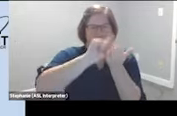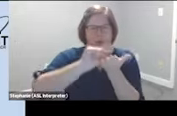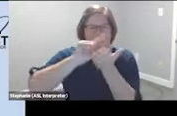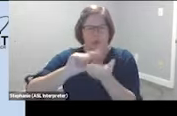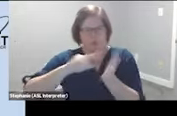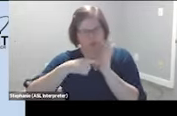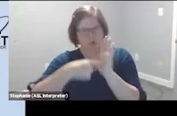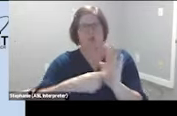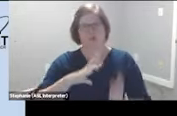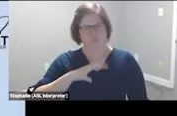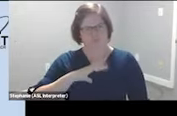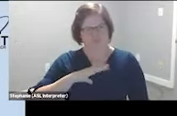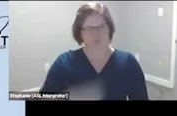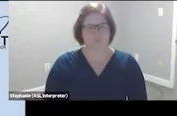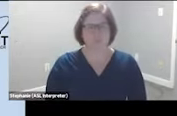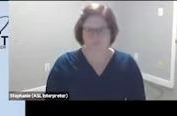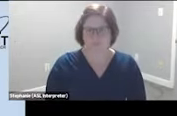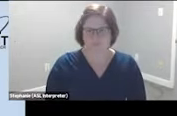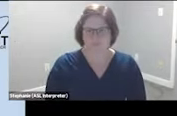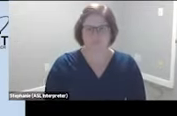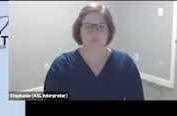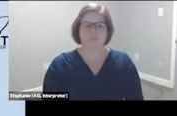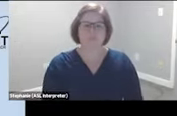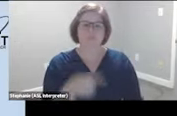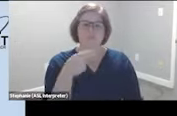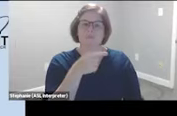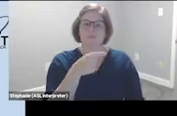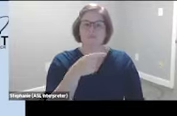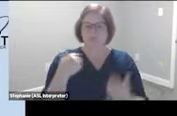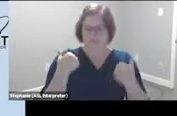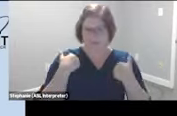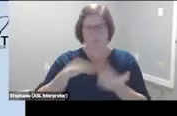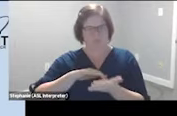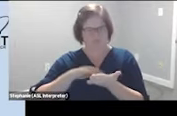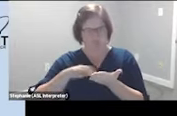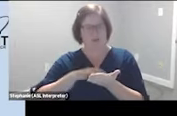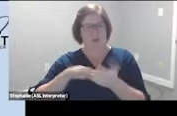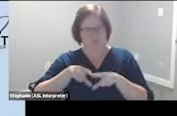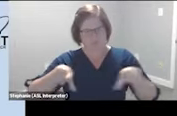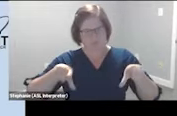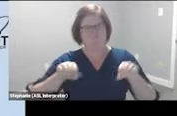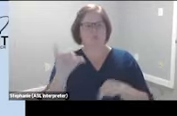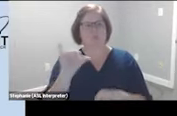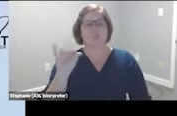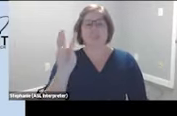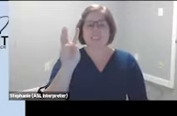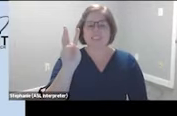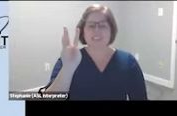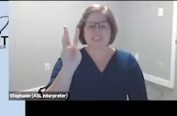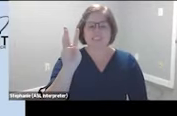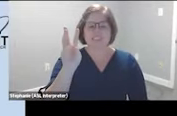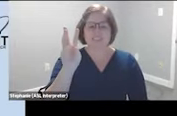The unit also has a braille keypad, which is composed of 6 Perkins-style